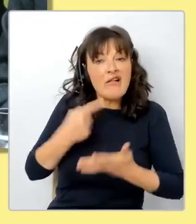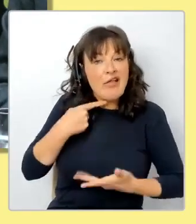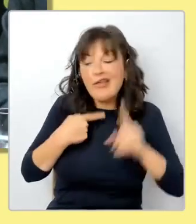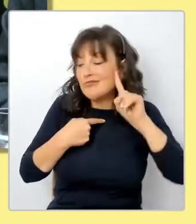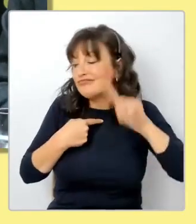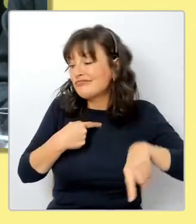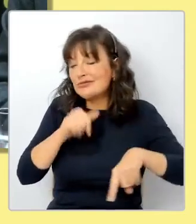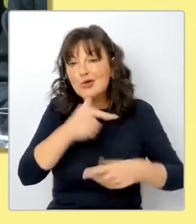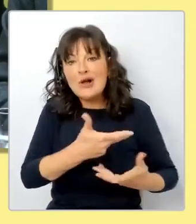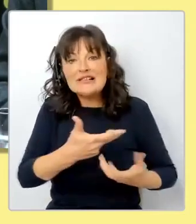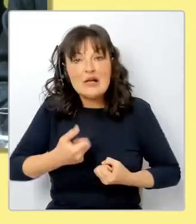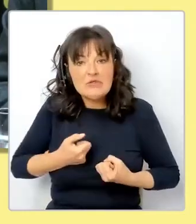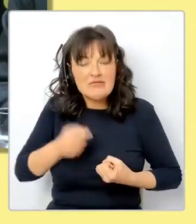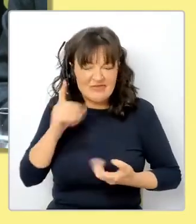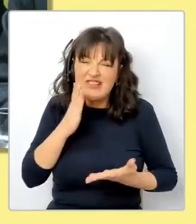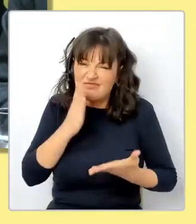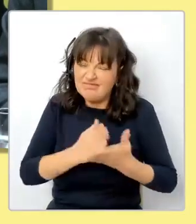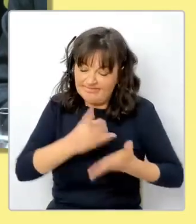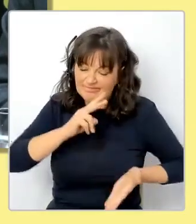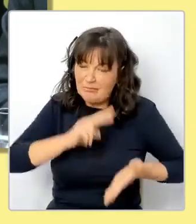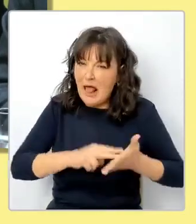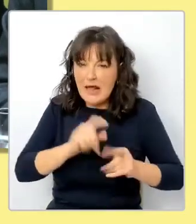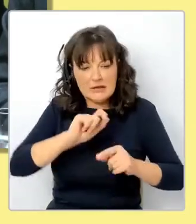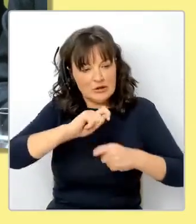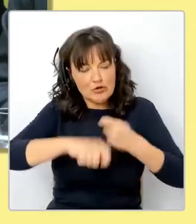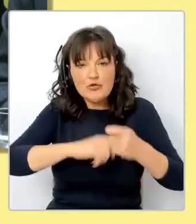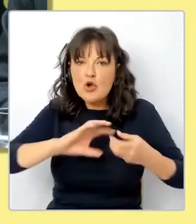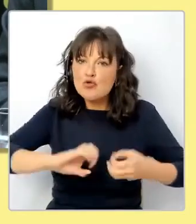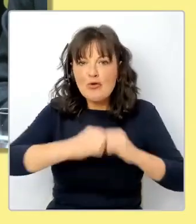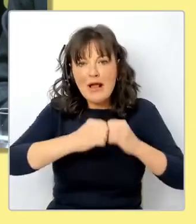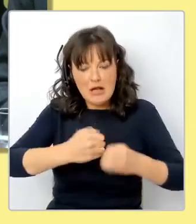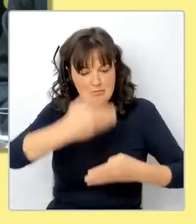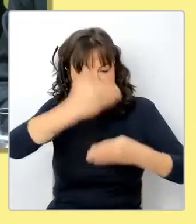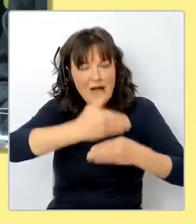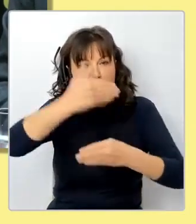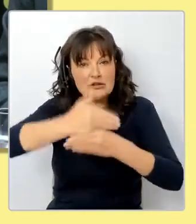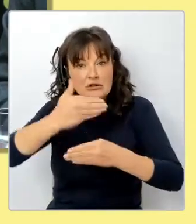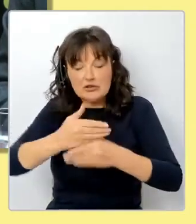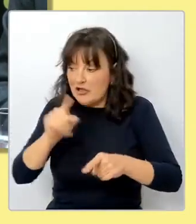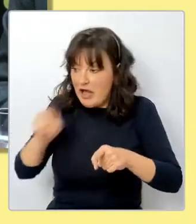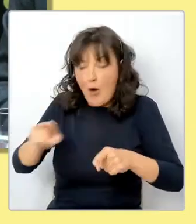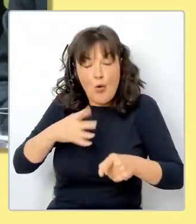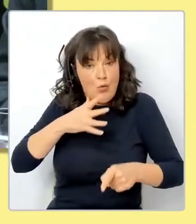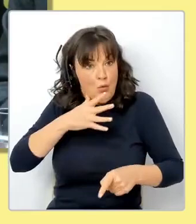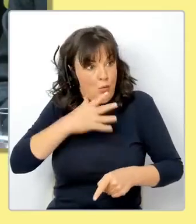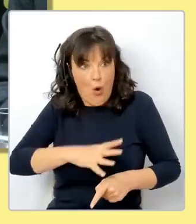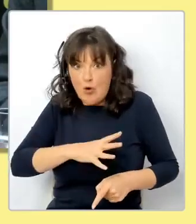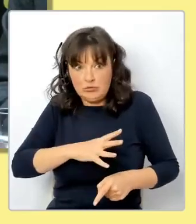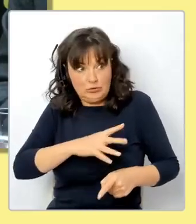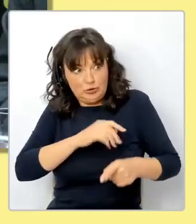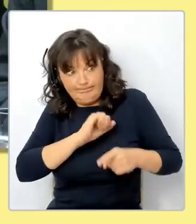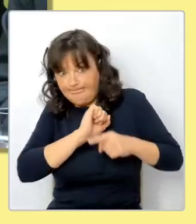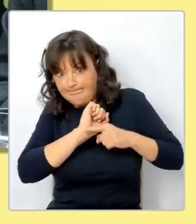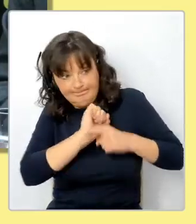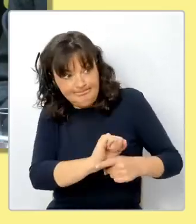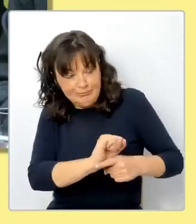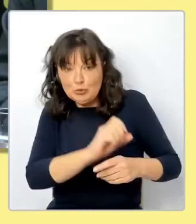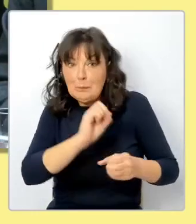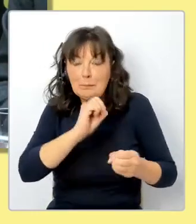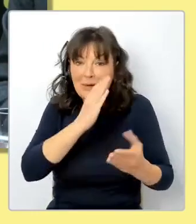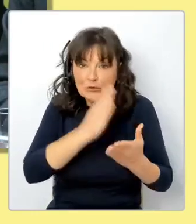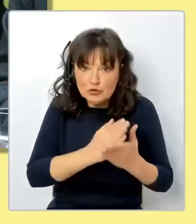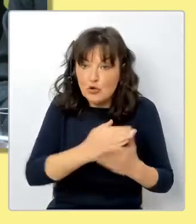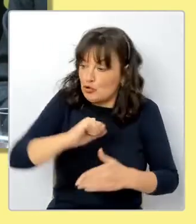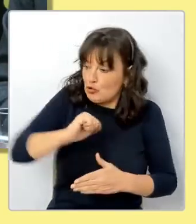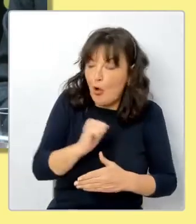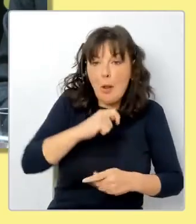that. You know, they're deliberately setting out to thwart the will of the Scottish people. And their strategy with that is to prevent Scotland